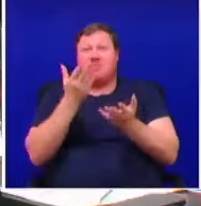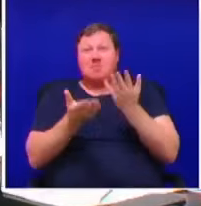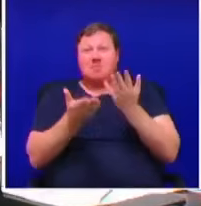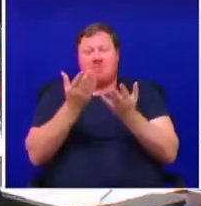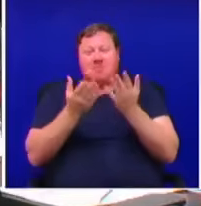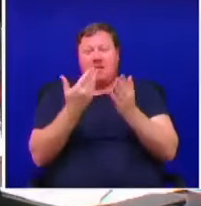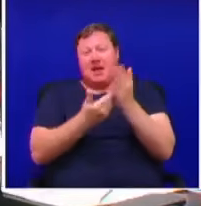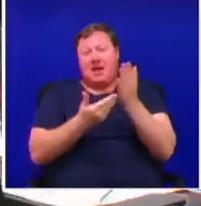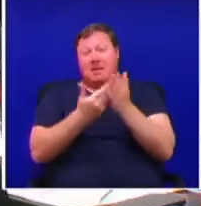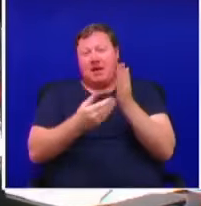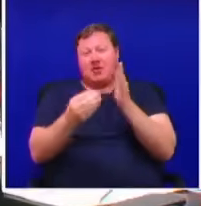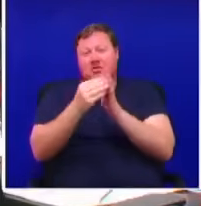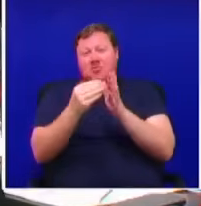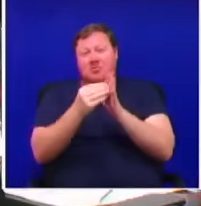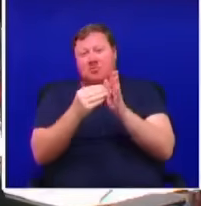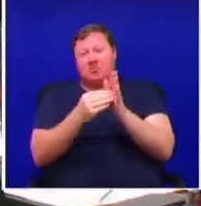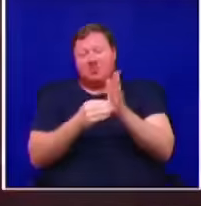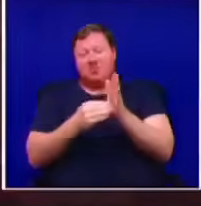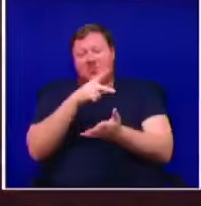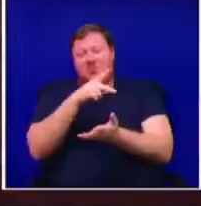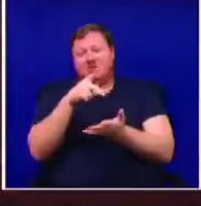here for such a position.